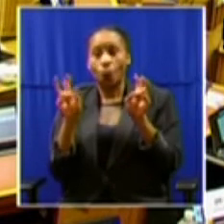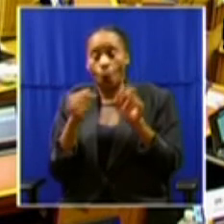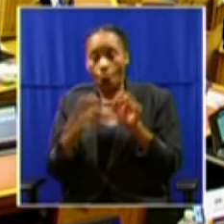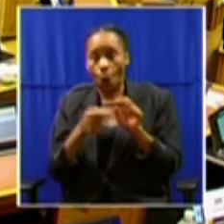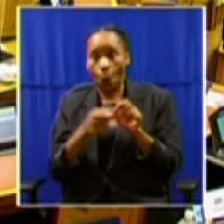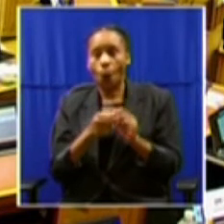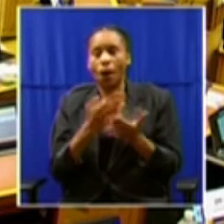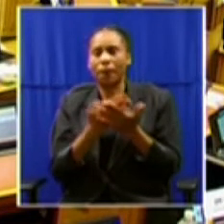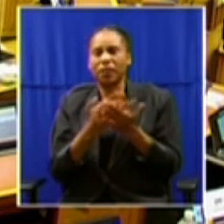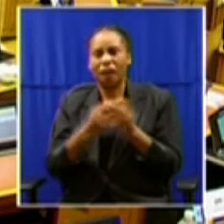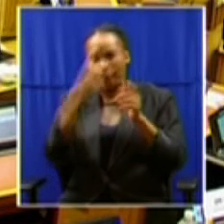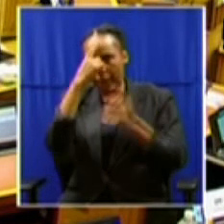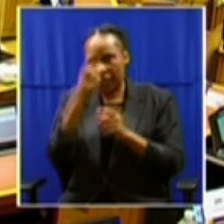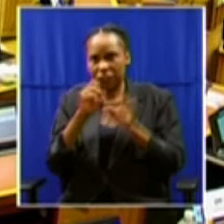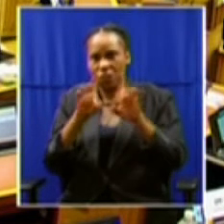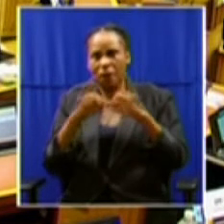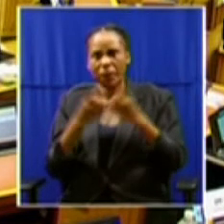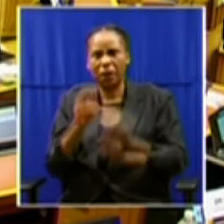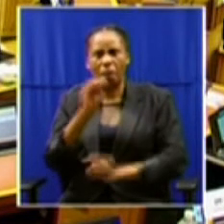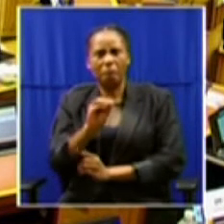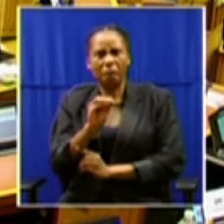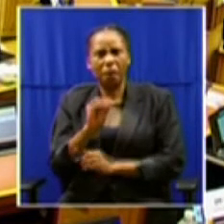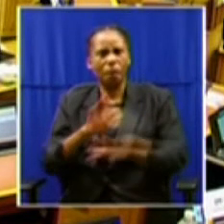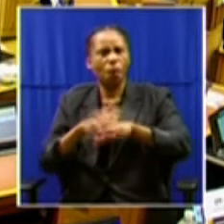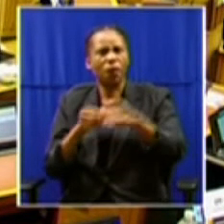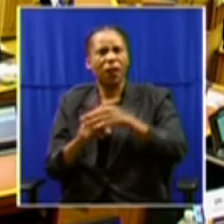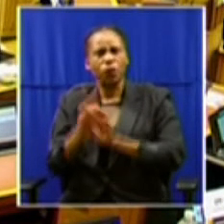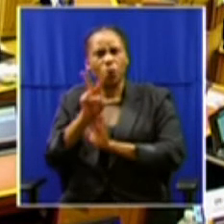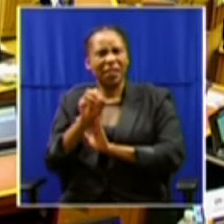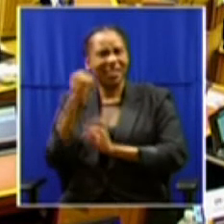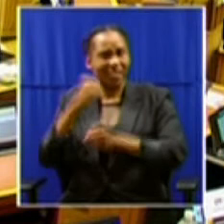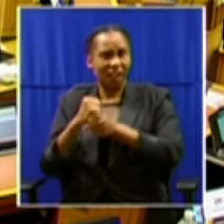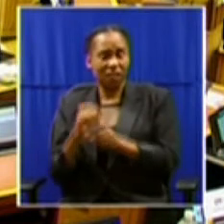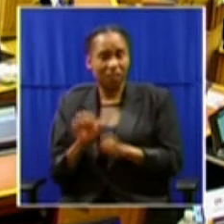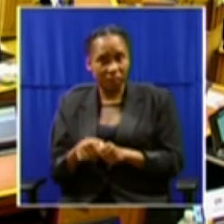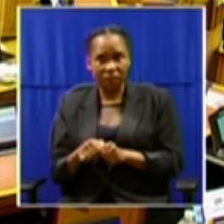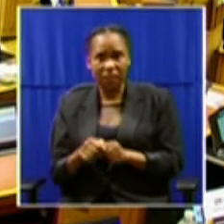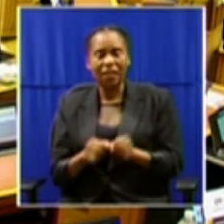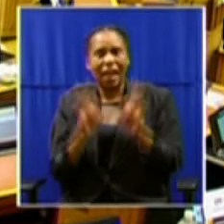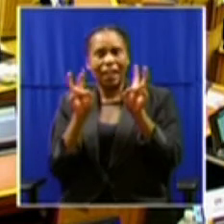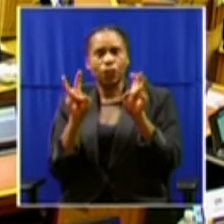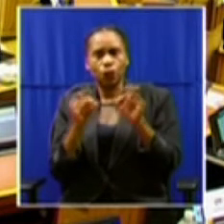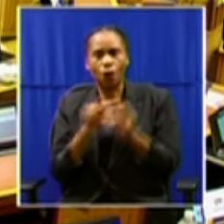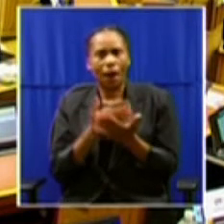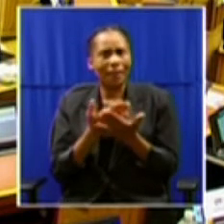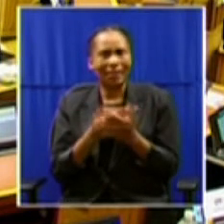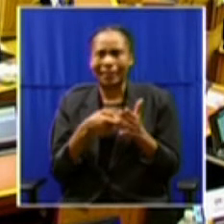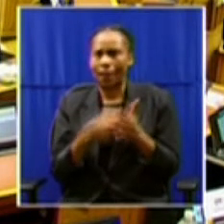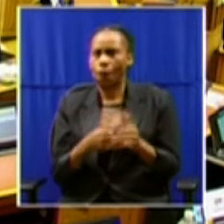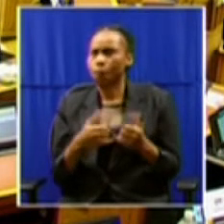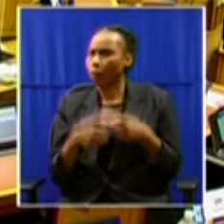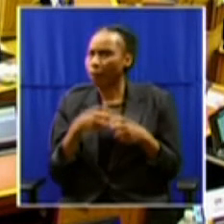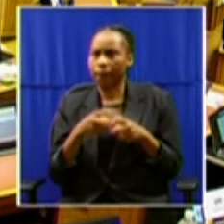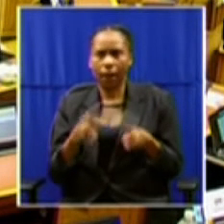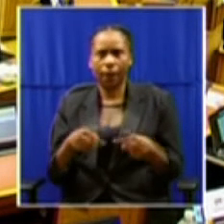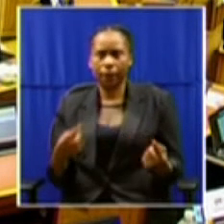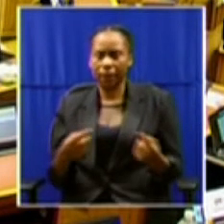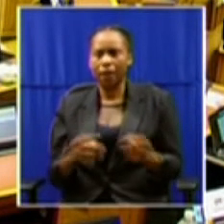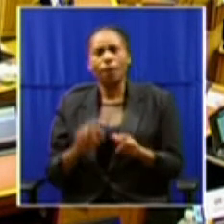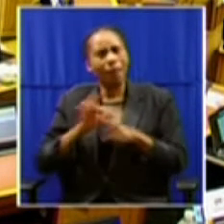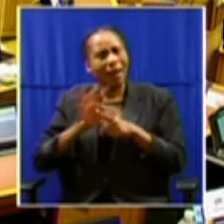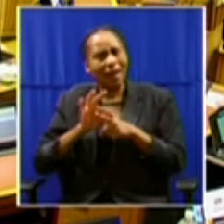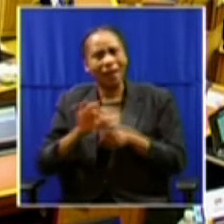in existence for more than 20 years. So the issue of capacity must not be a problem now. So what is your